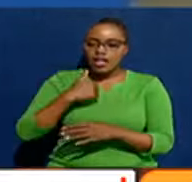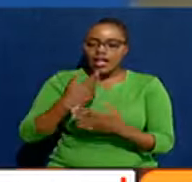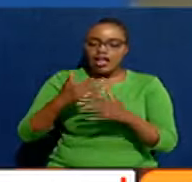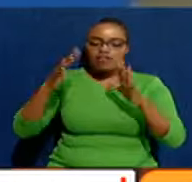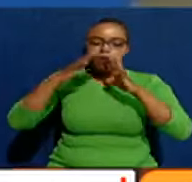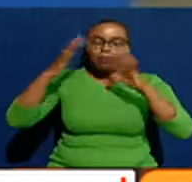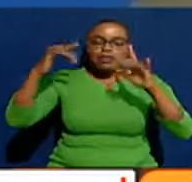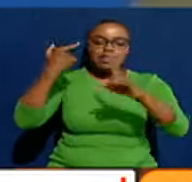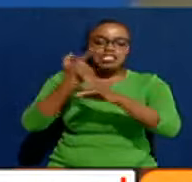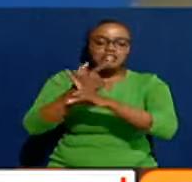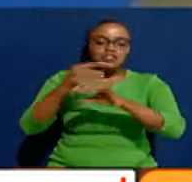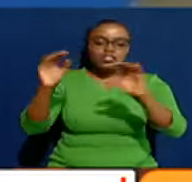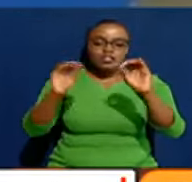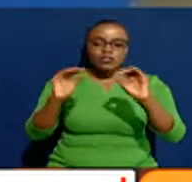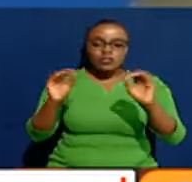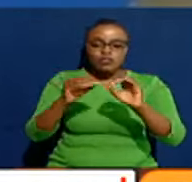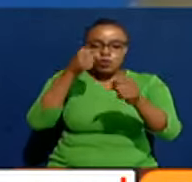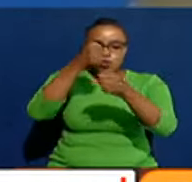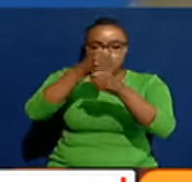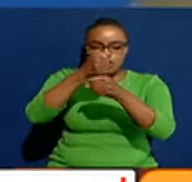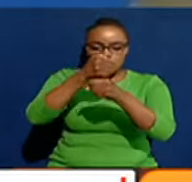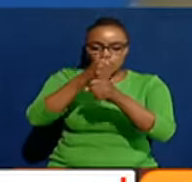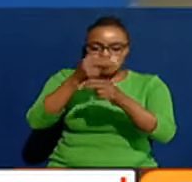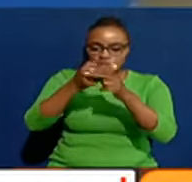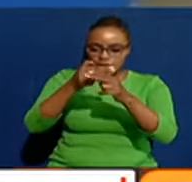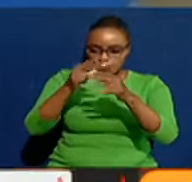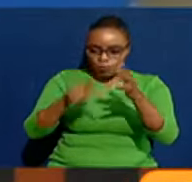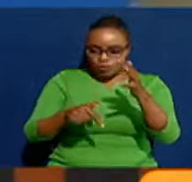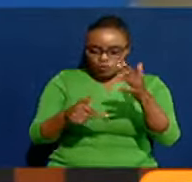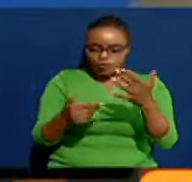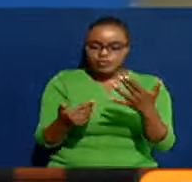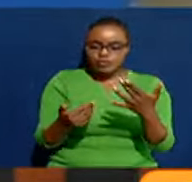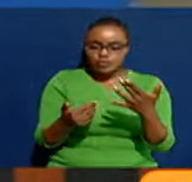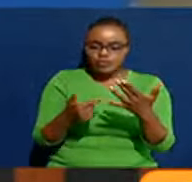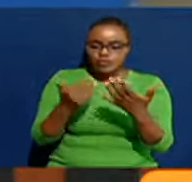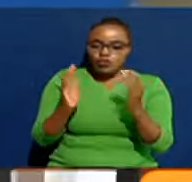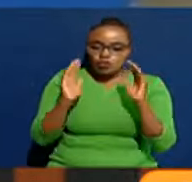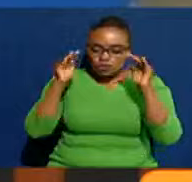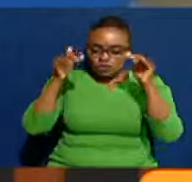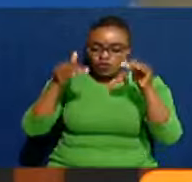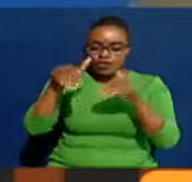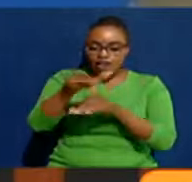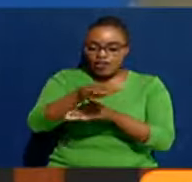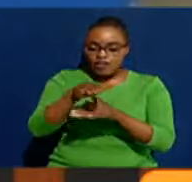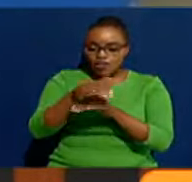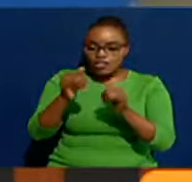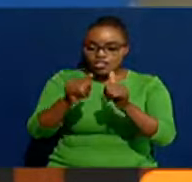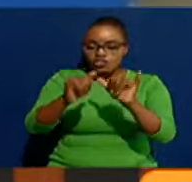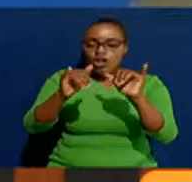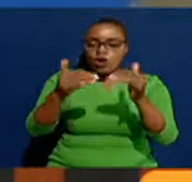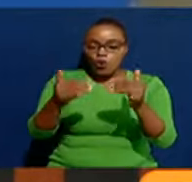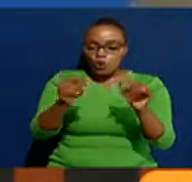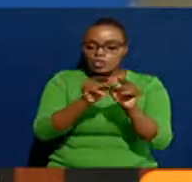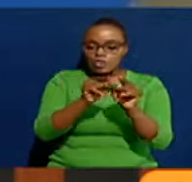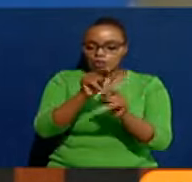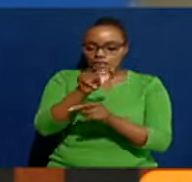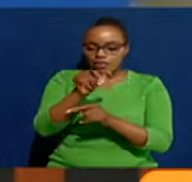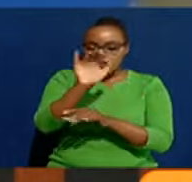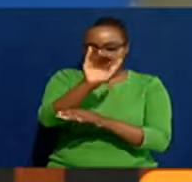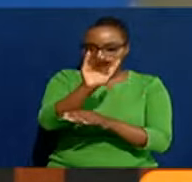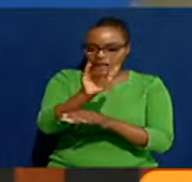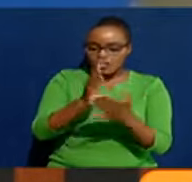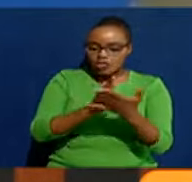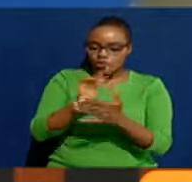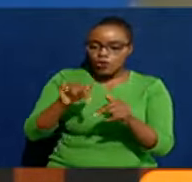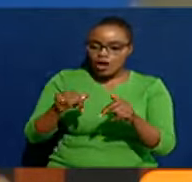significant difference. We carry out what is called confined field trials, or rather the applicant is asked by